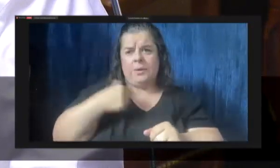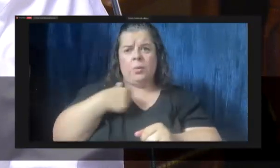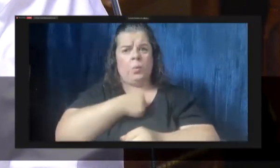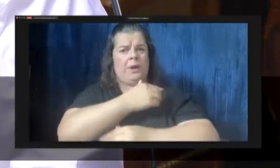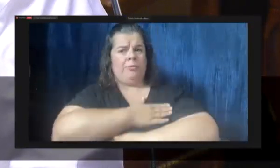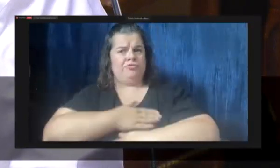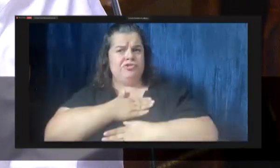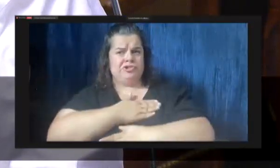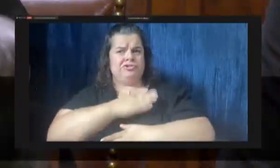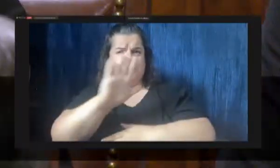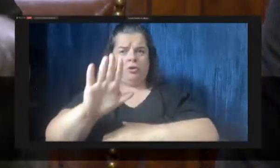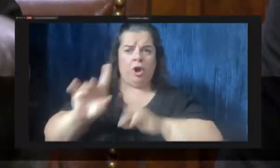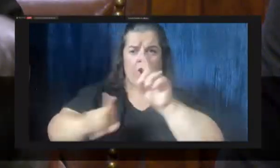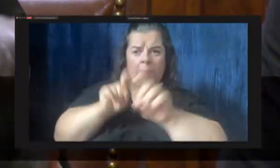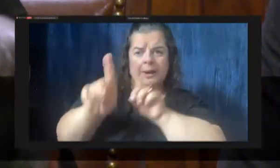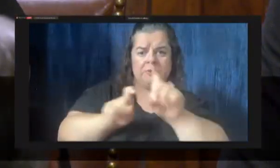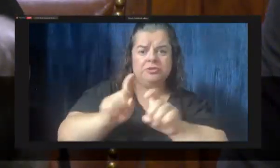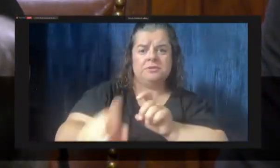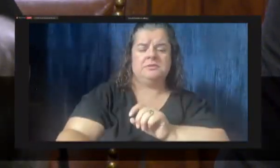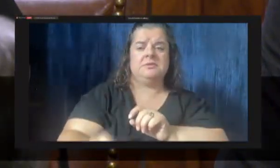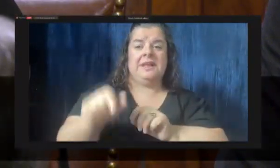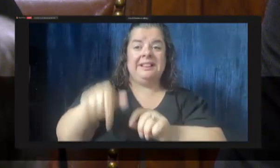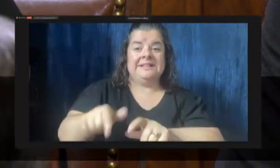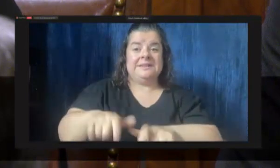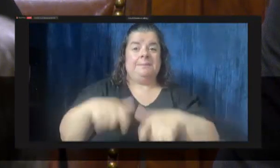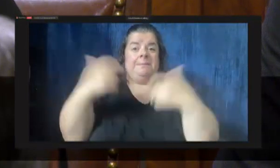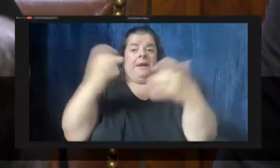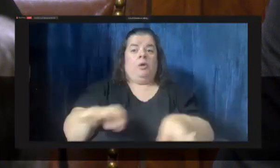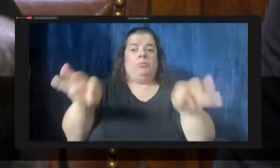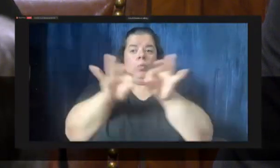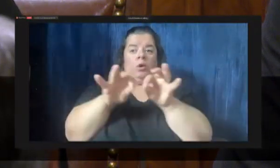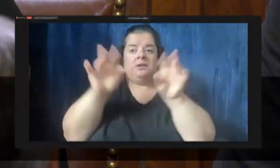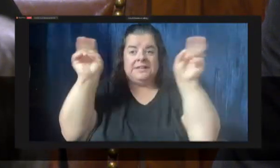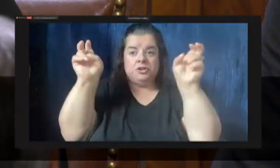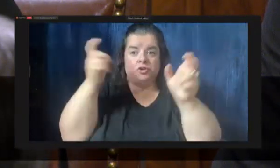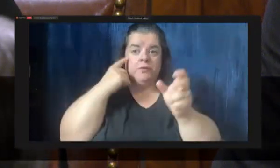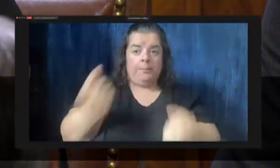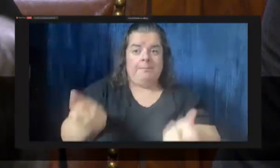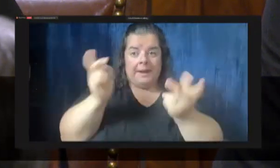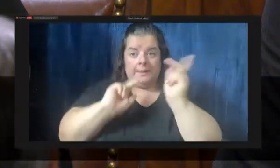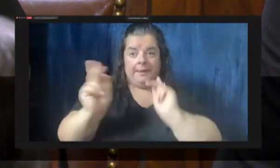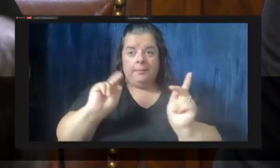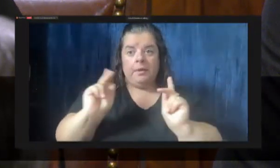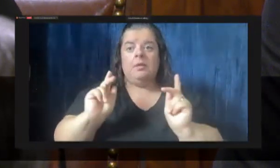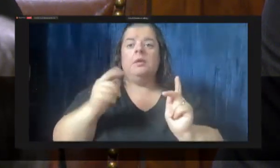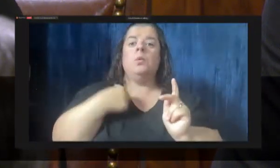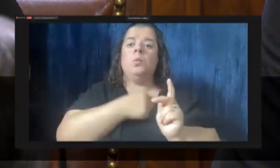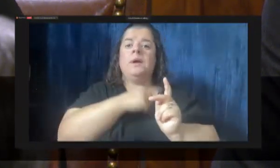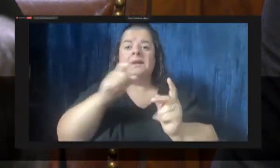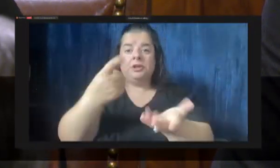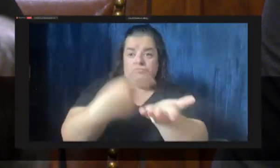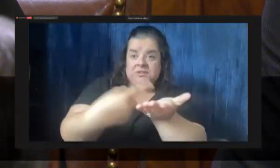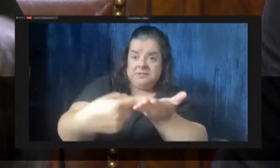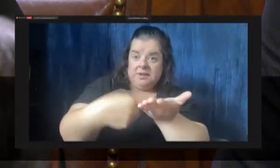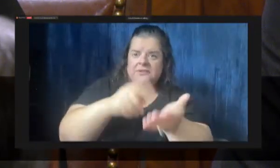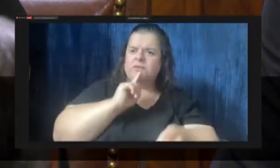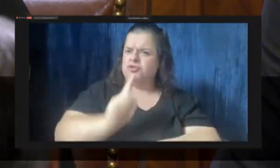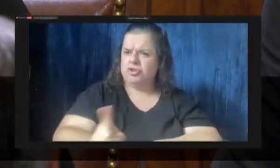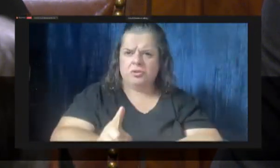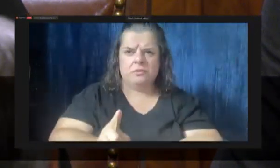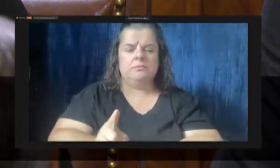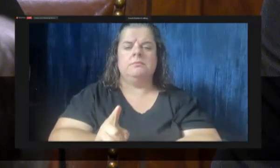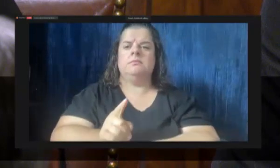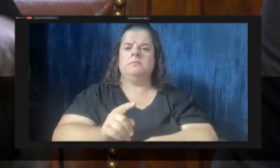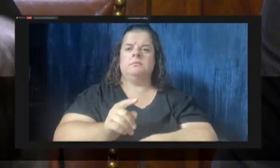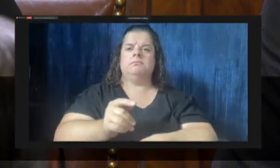think, you know, this is a big, important issue for a lot of people. So it still is something we should be discussing and bringing out all